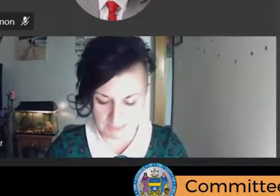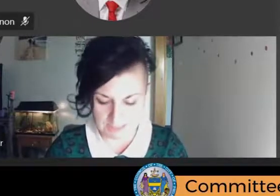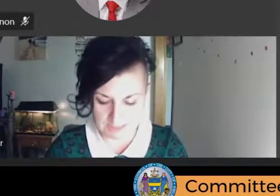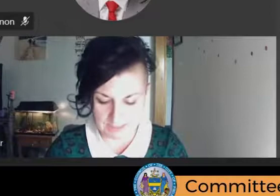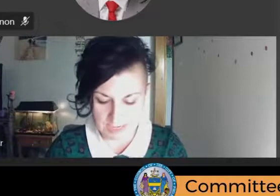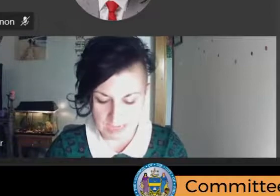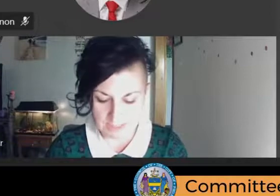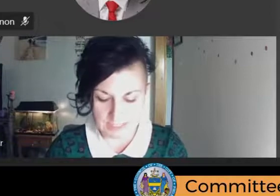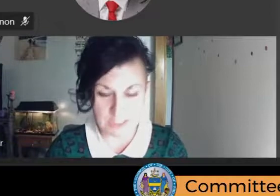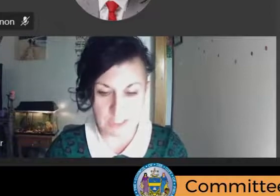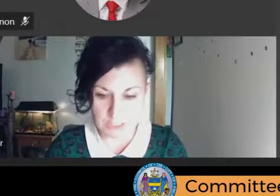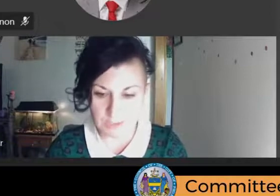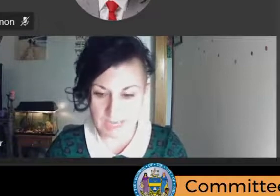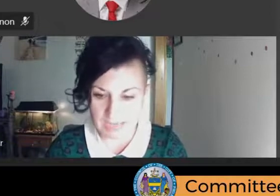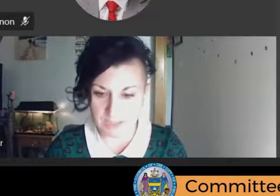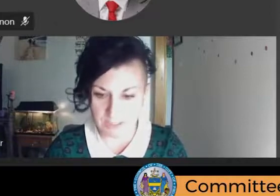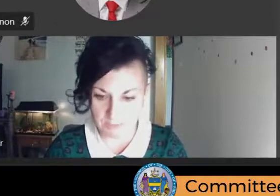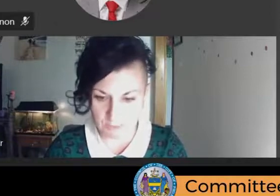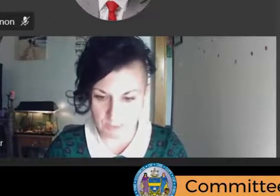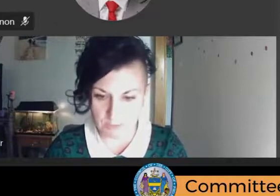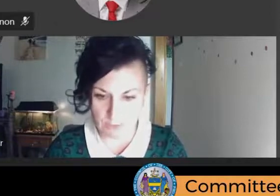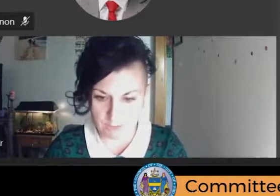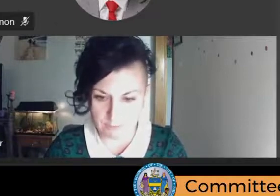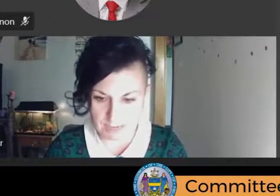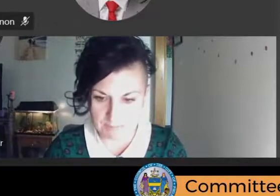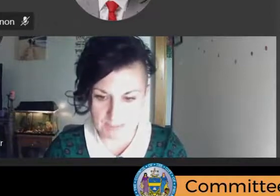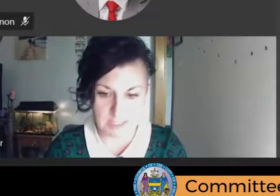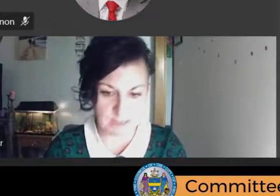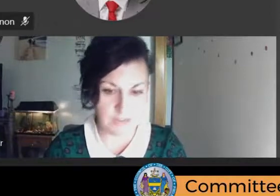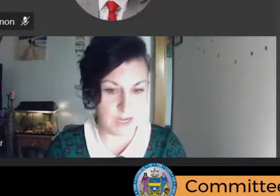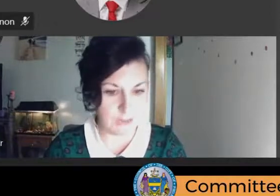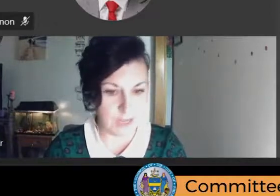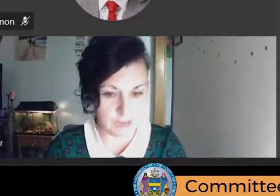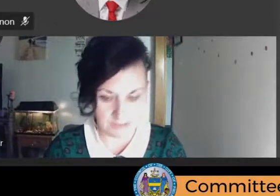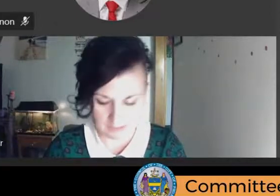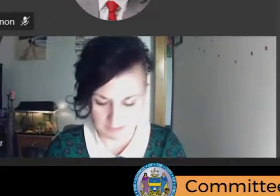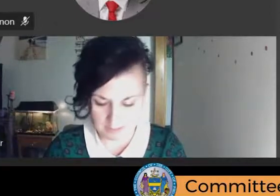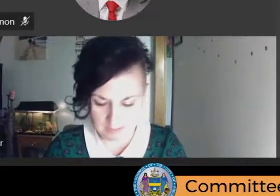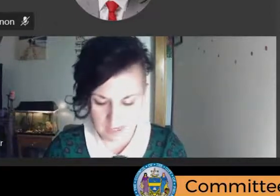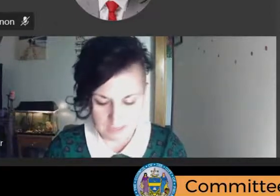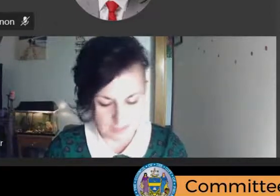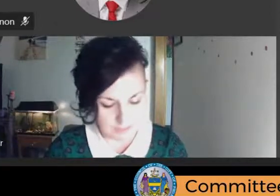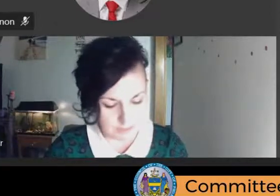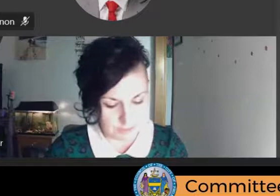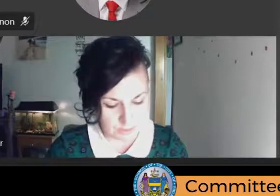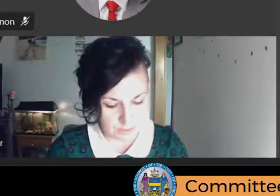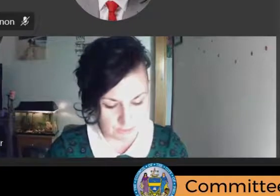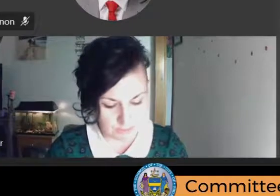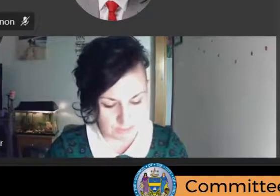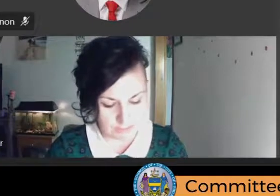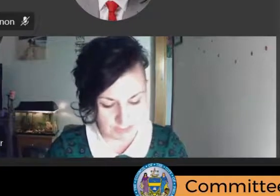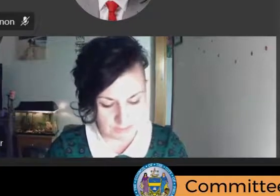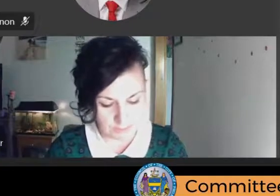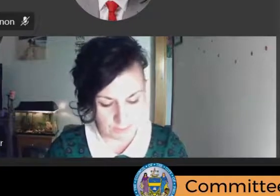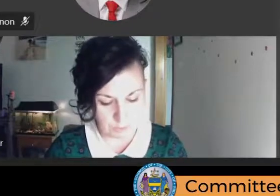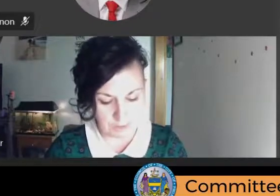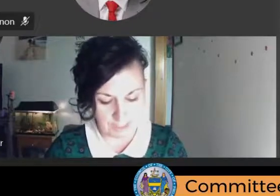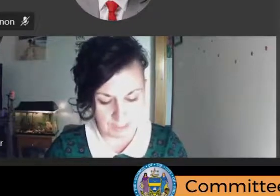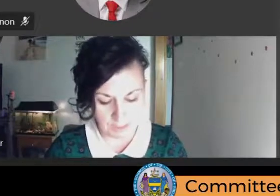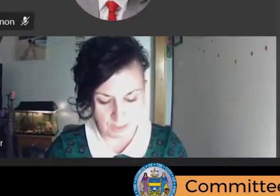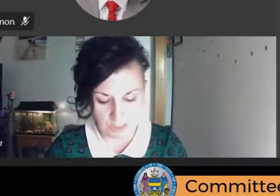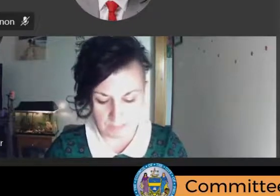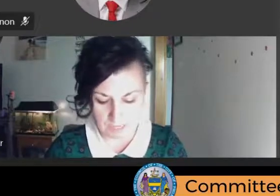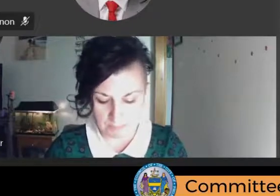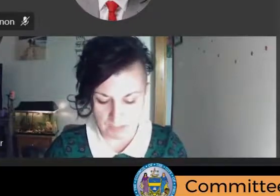significant deficits. This continues to add to the confusion for our families that live in other counties. This has additionally increased disparities for those with